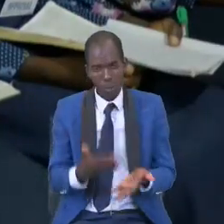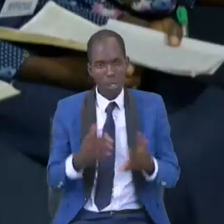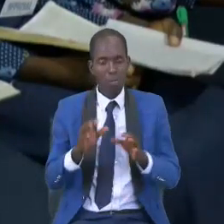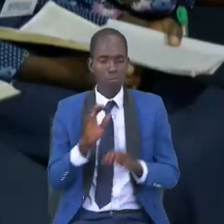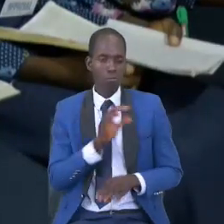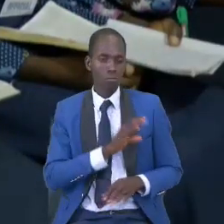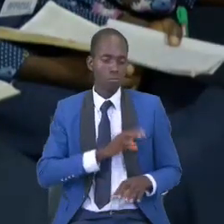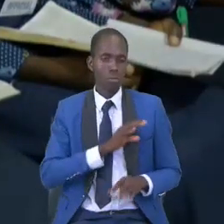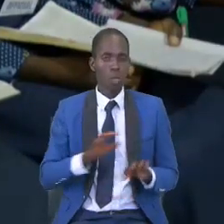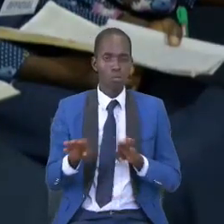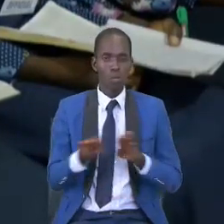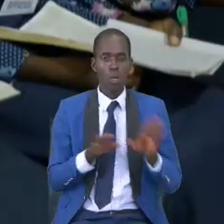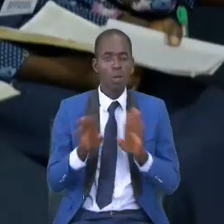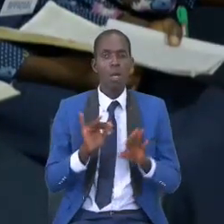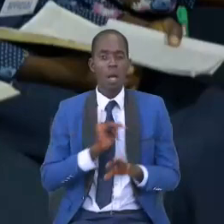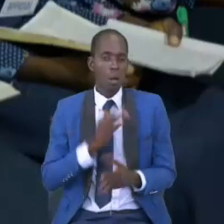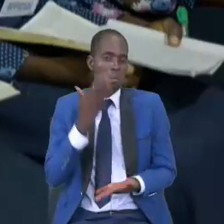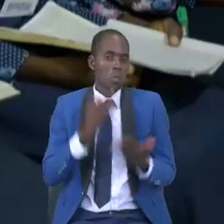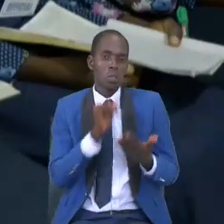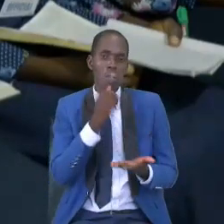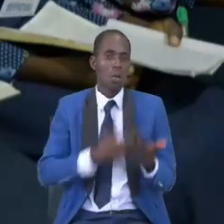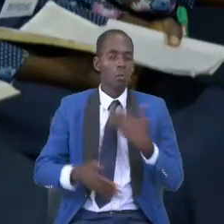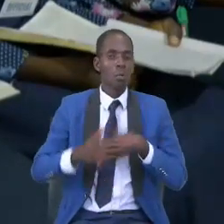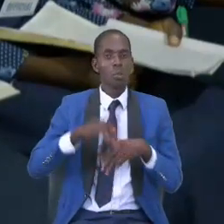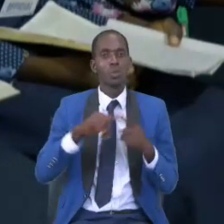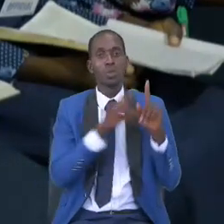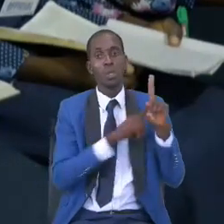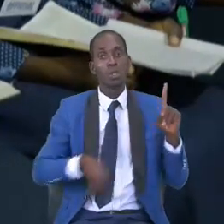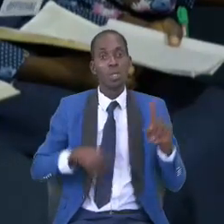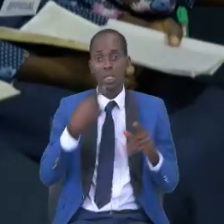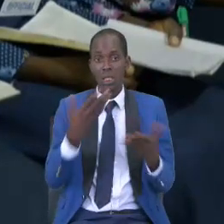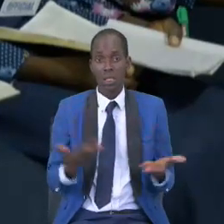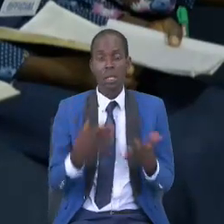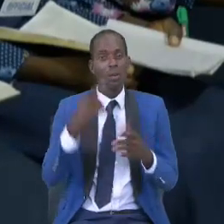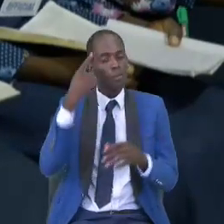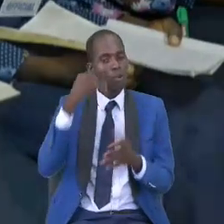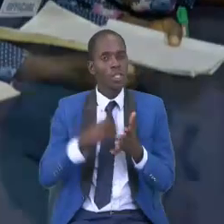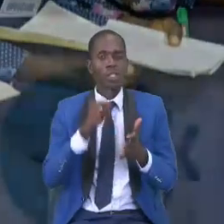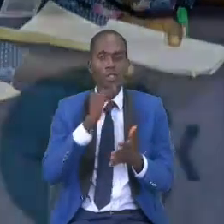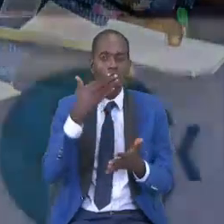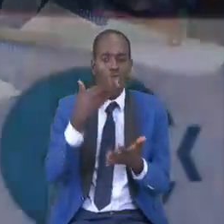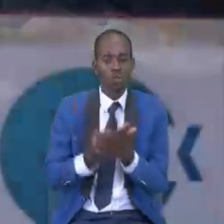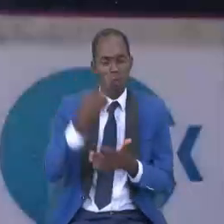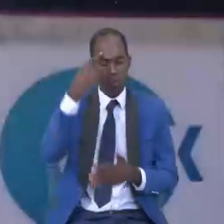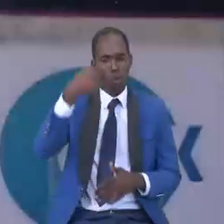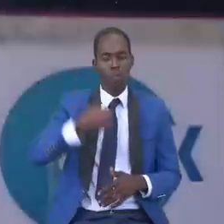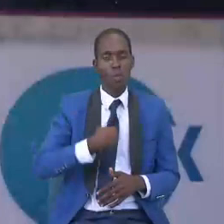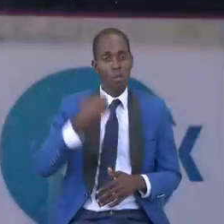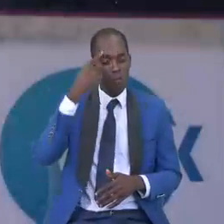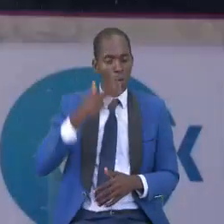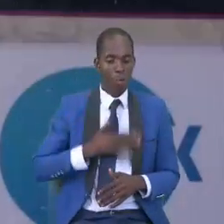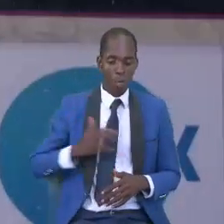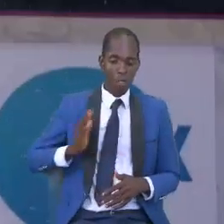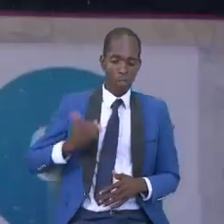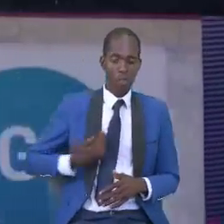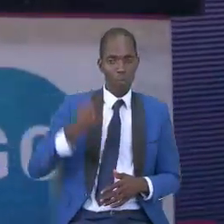is good for me. It is good for my soul. It is good for my future. It is good for me because it will help me to